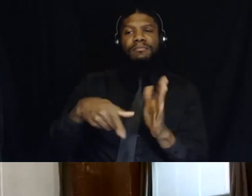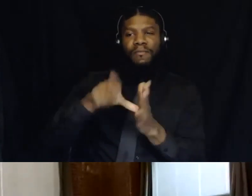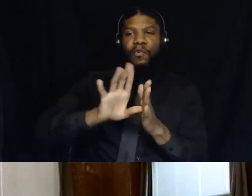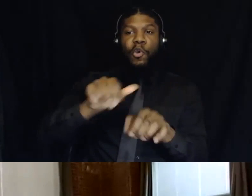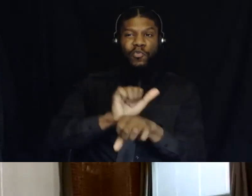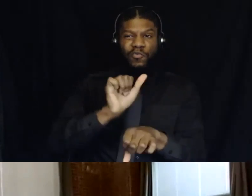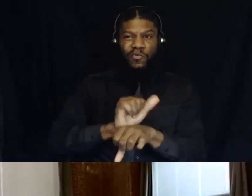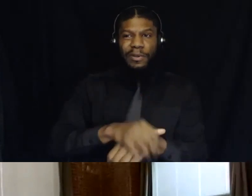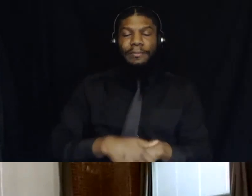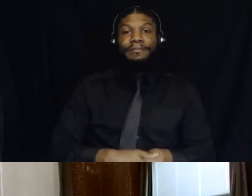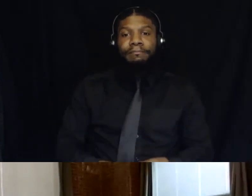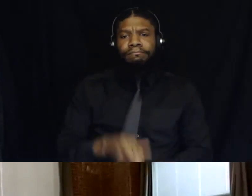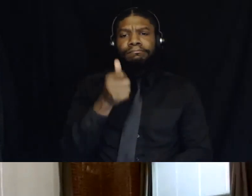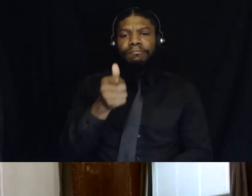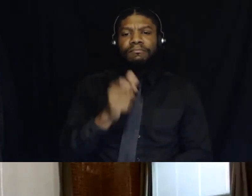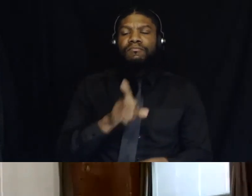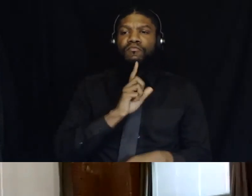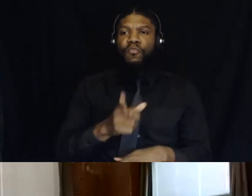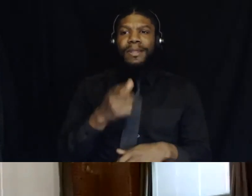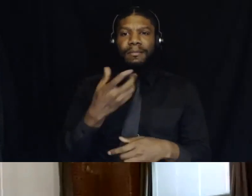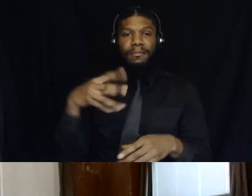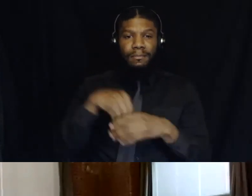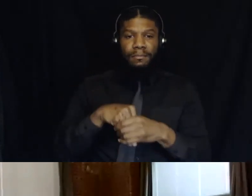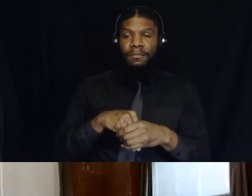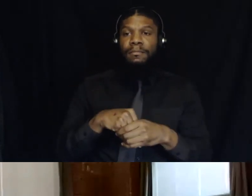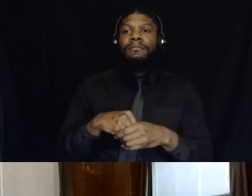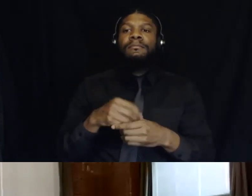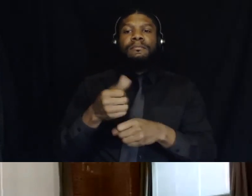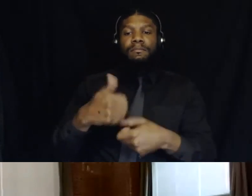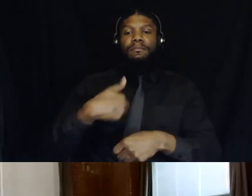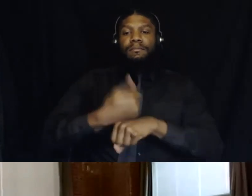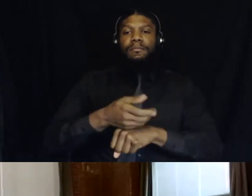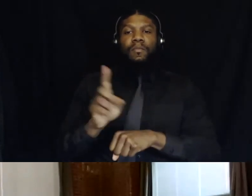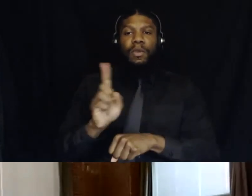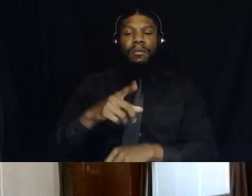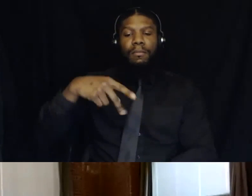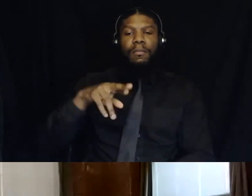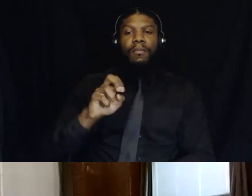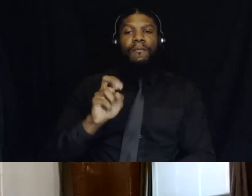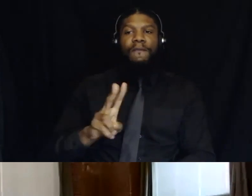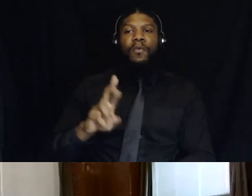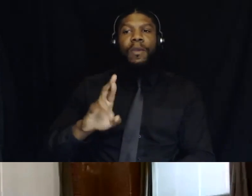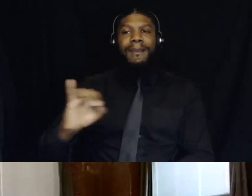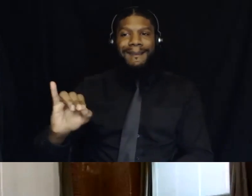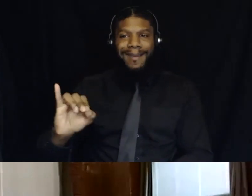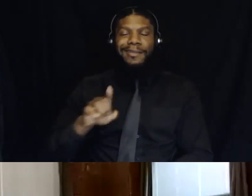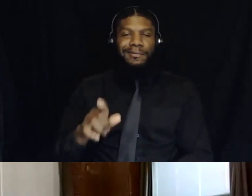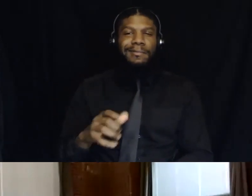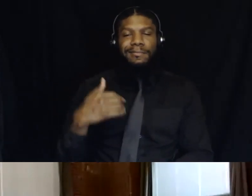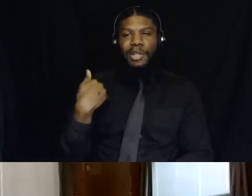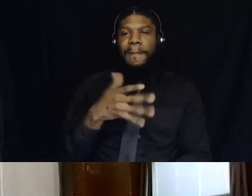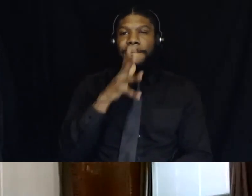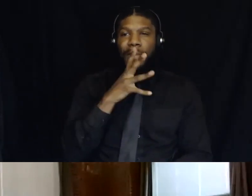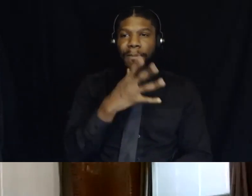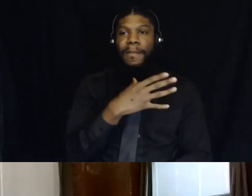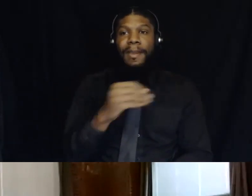places. Greaves is currently based in Providence, Rhode Island, where she is young mother of the Floral Review and a candidate for the MFA in Poetry